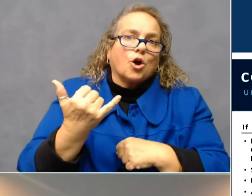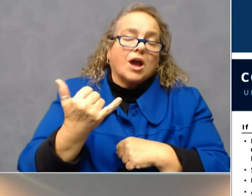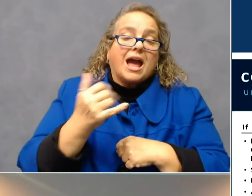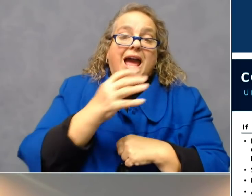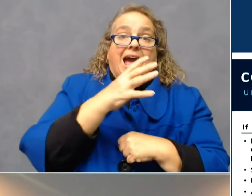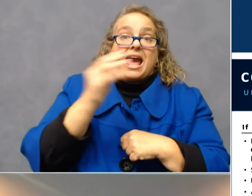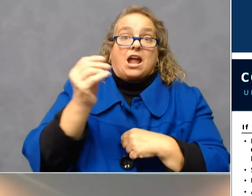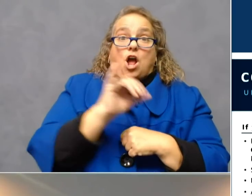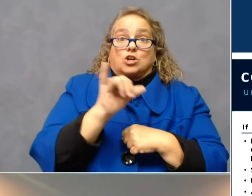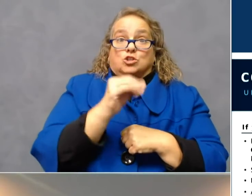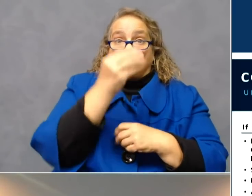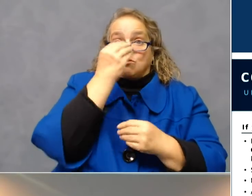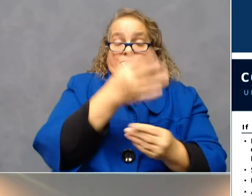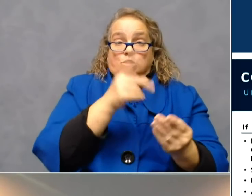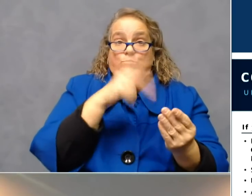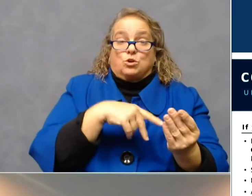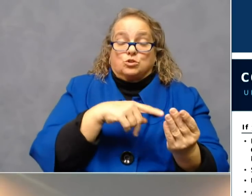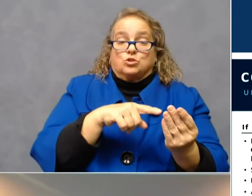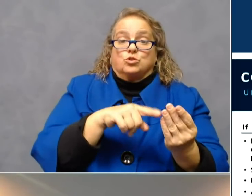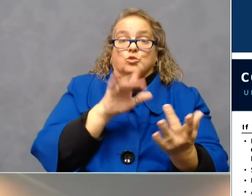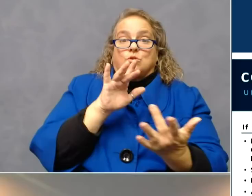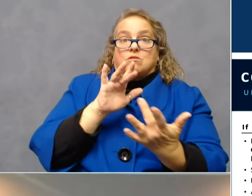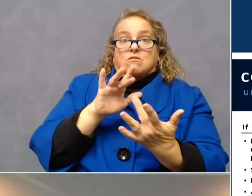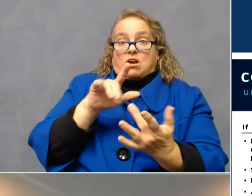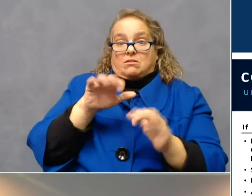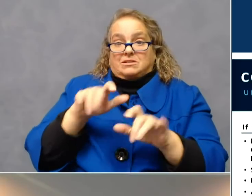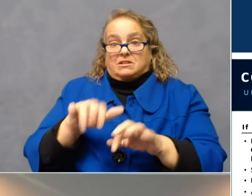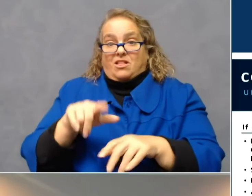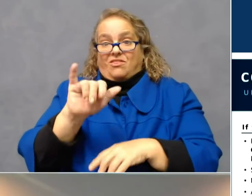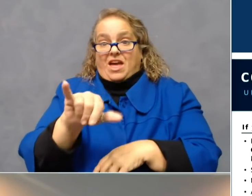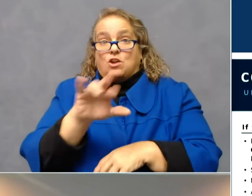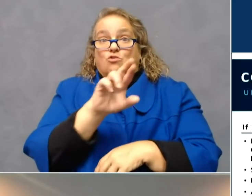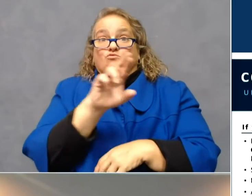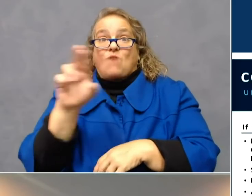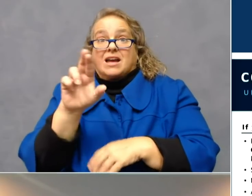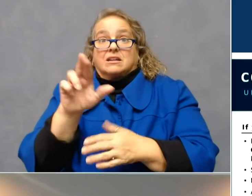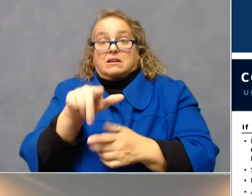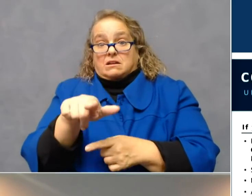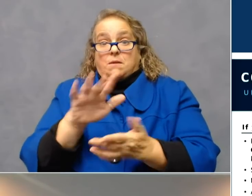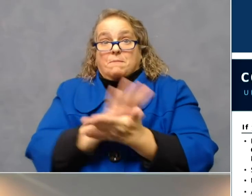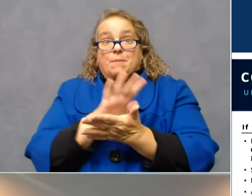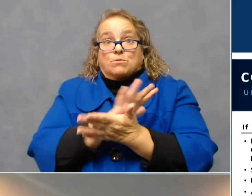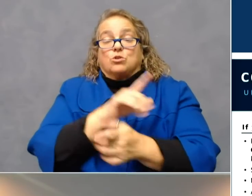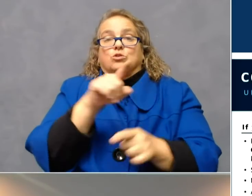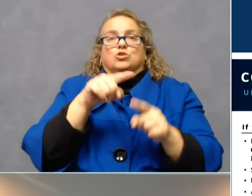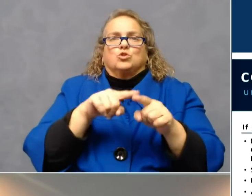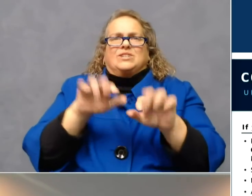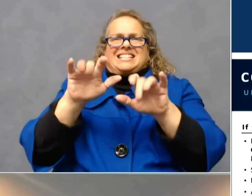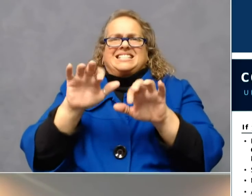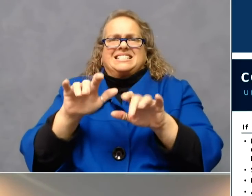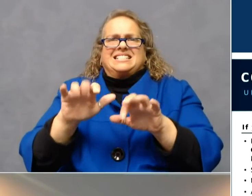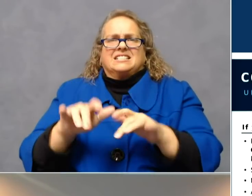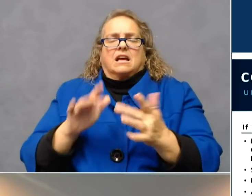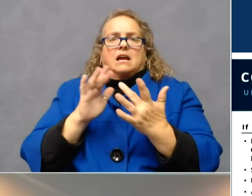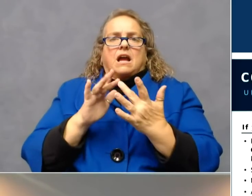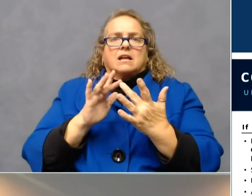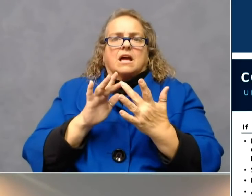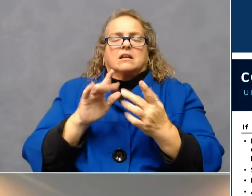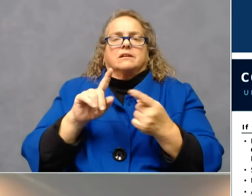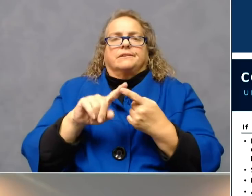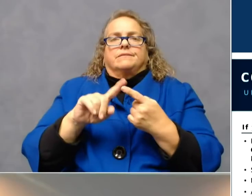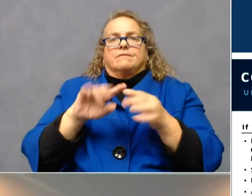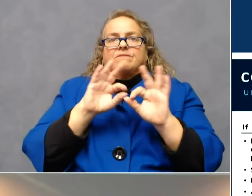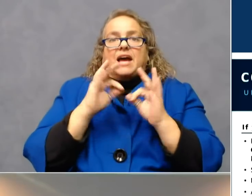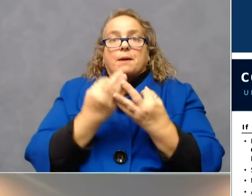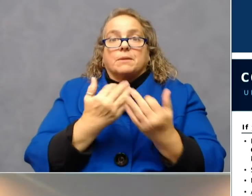slide and provide that to any contacts that they have. So to other family members or friends, folks that